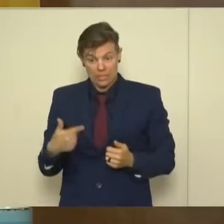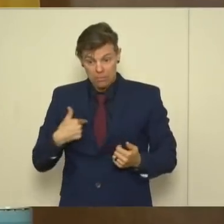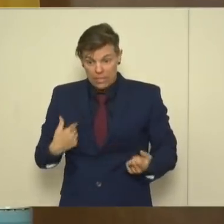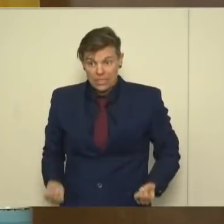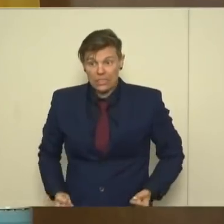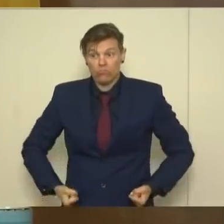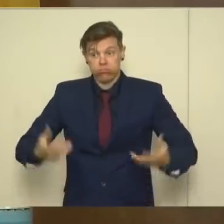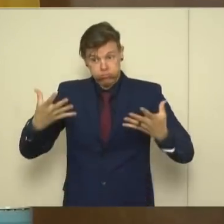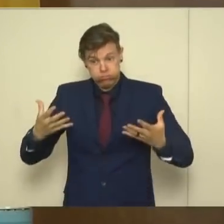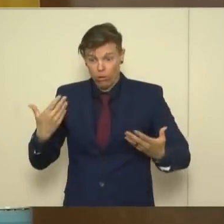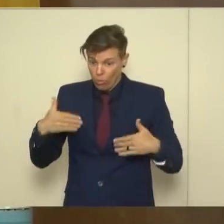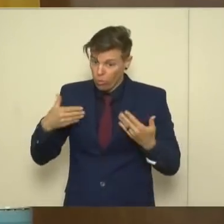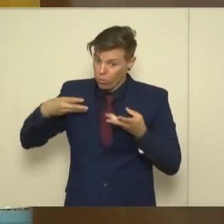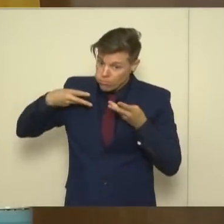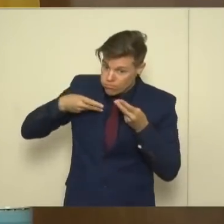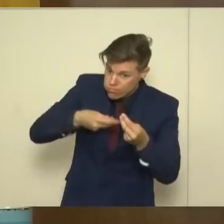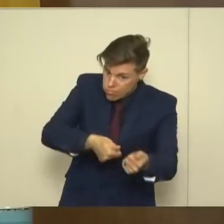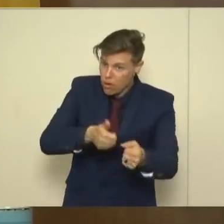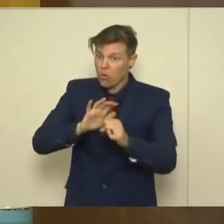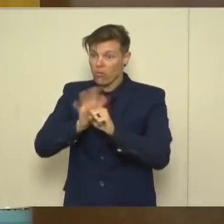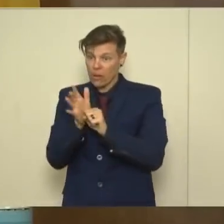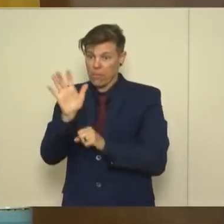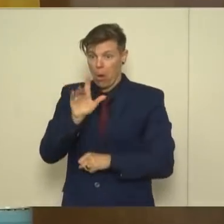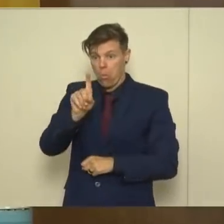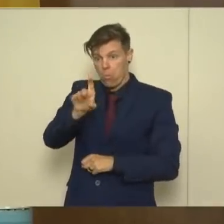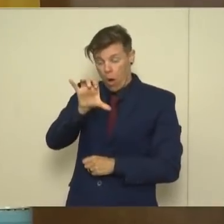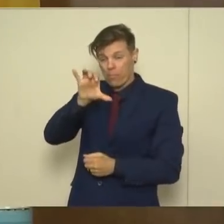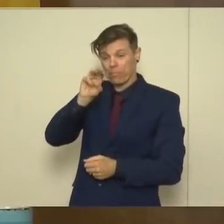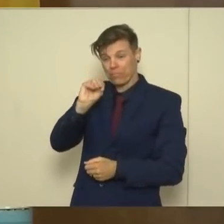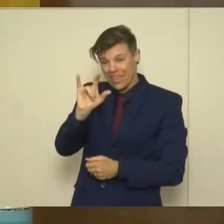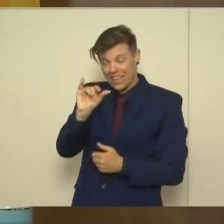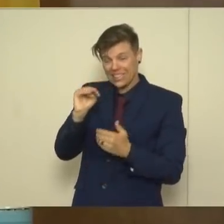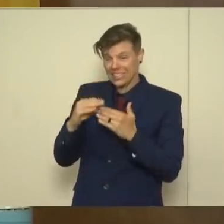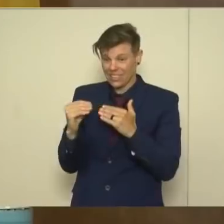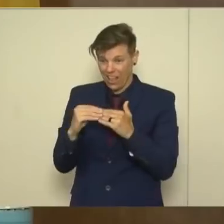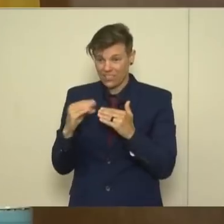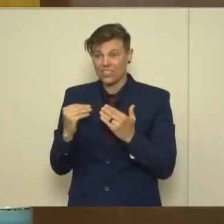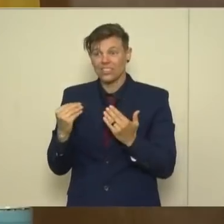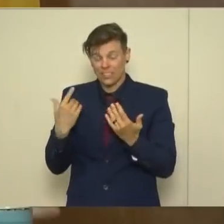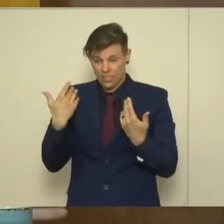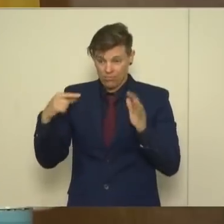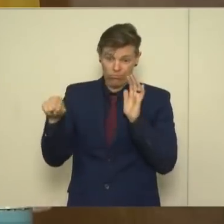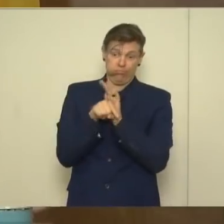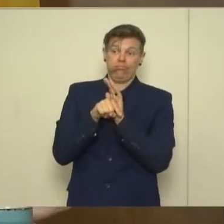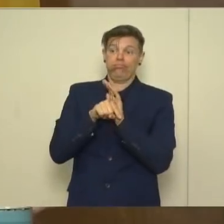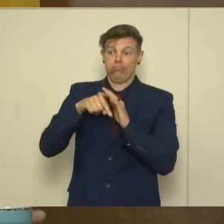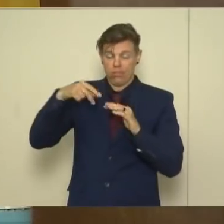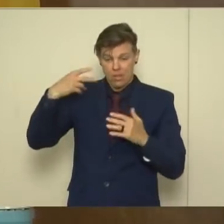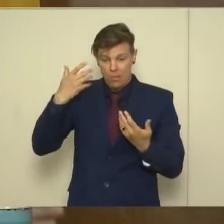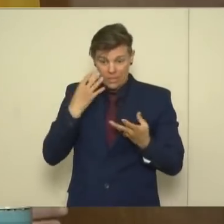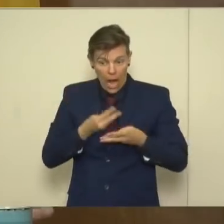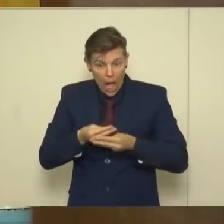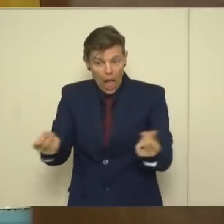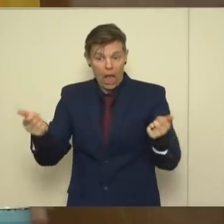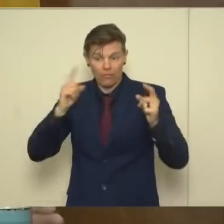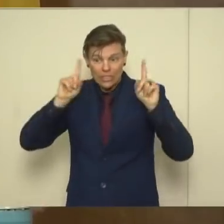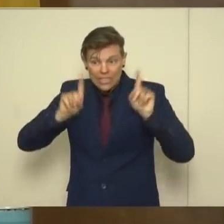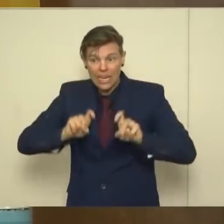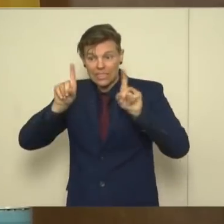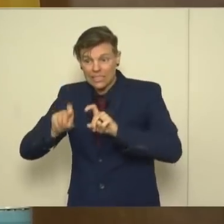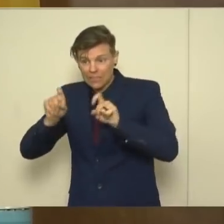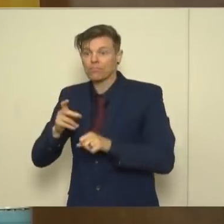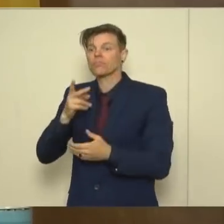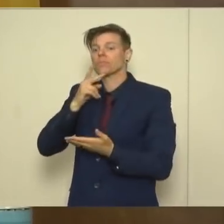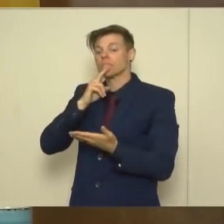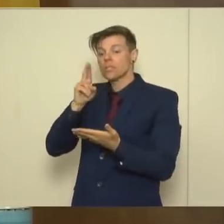So we're going to be $100 million short in testing if the federal government doesn't do something. Secretary Stewart will tell you we're going to be short for